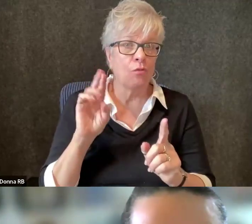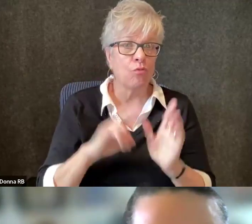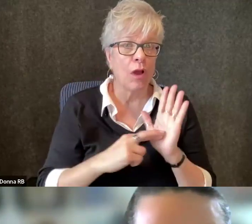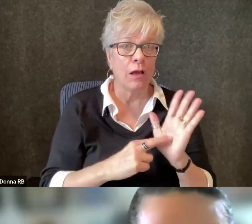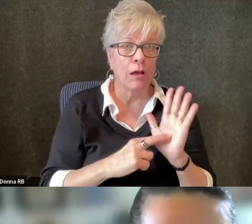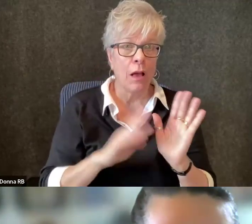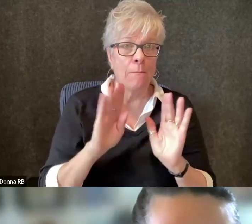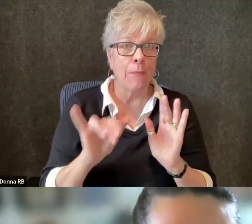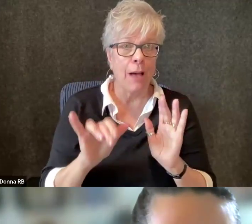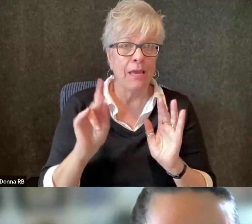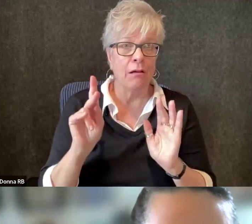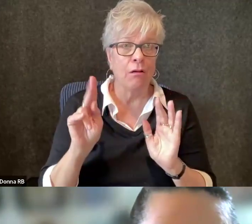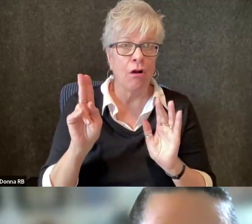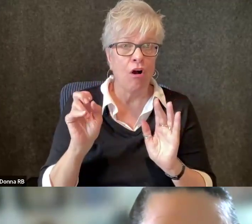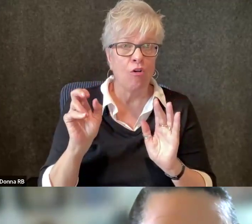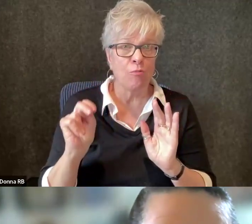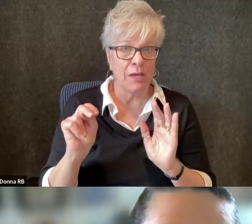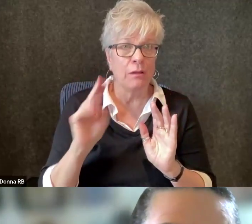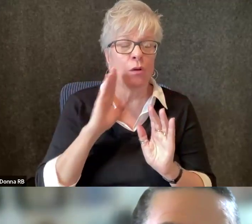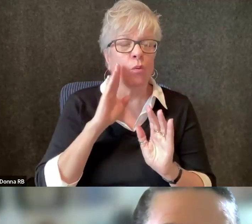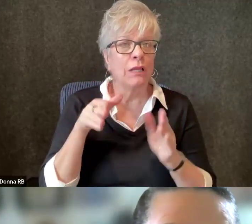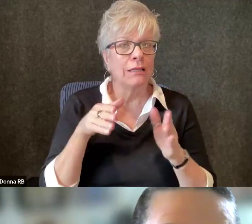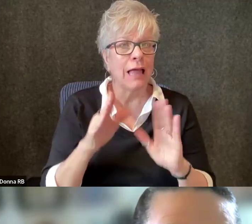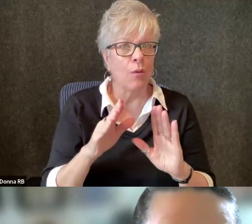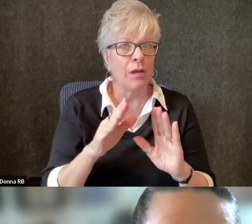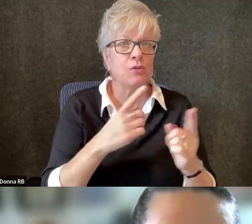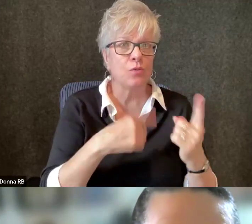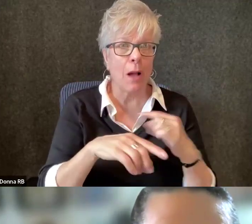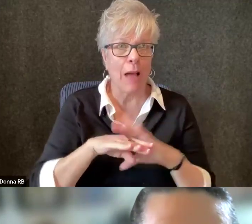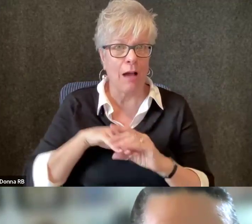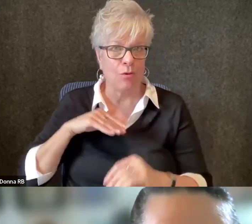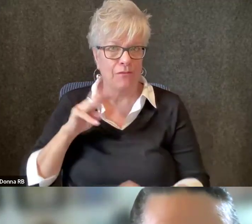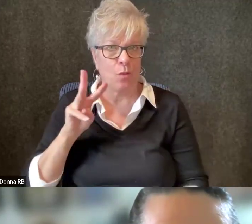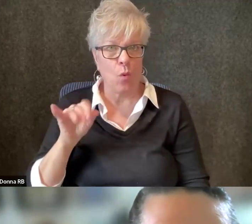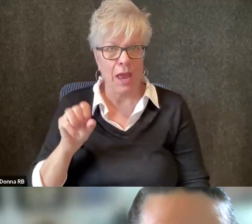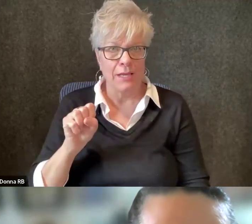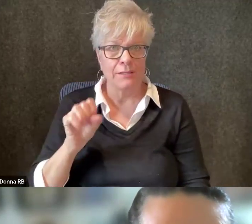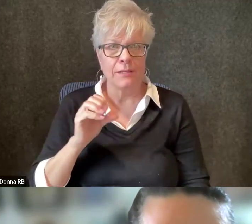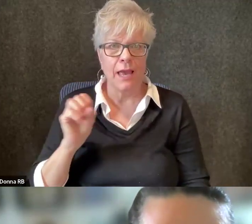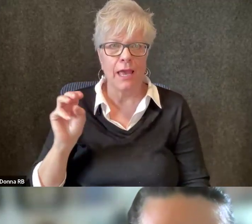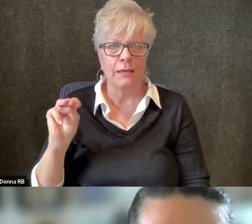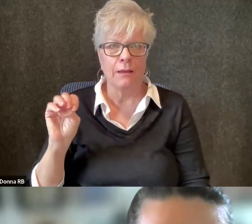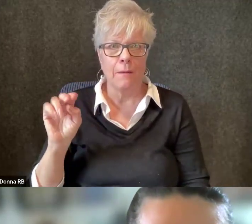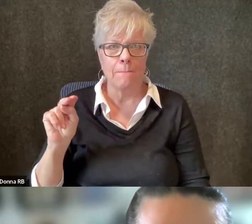allow it to come out of the Ways and Means Committee, and that there will be a hearing on the Senate side as well.